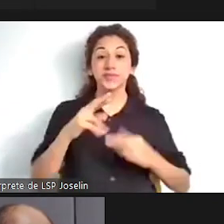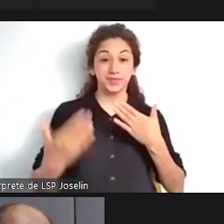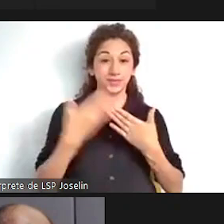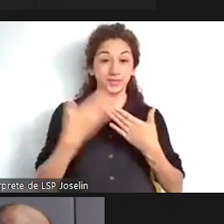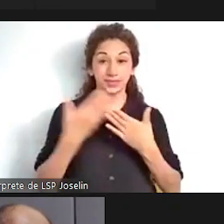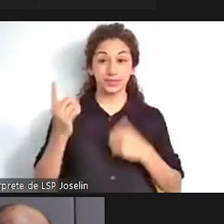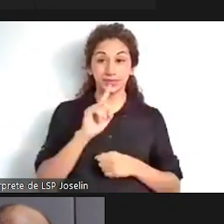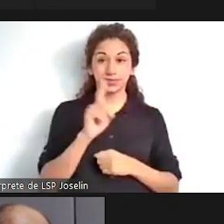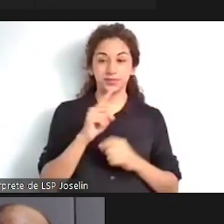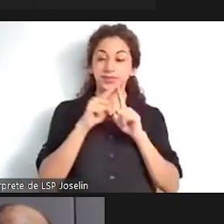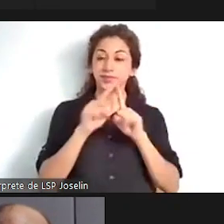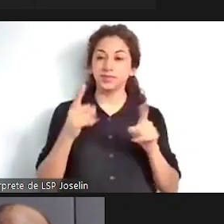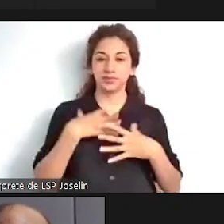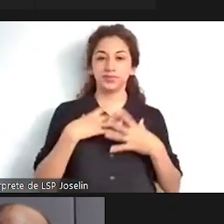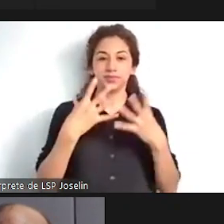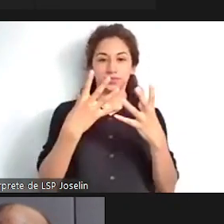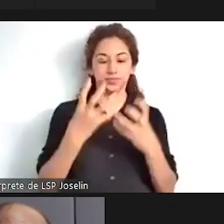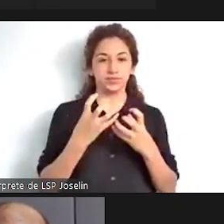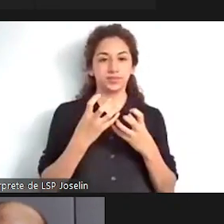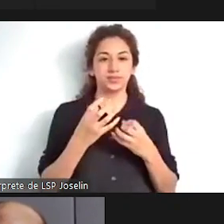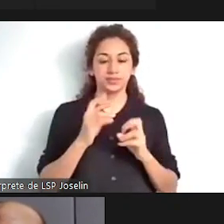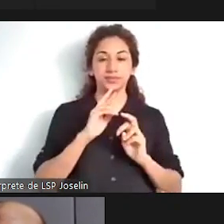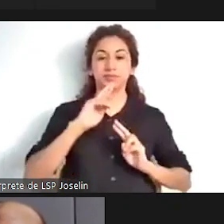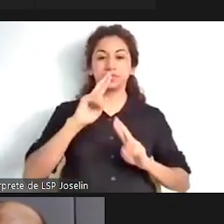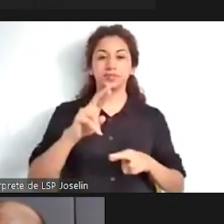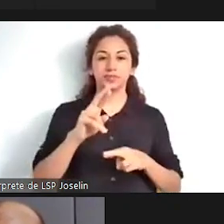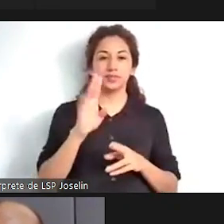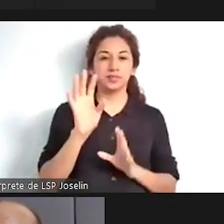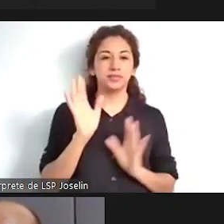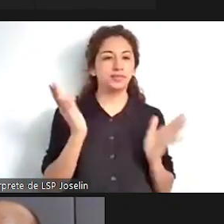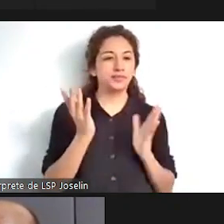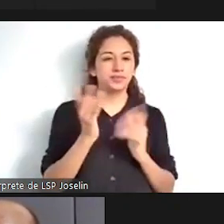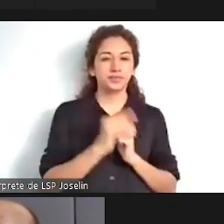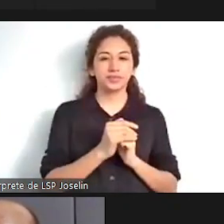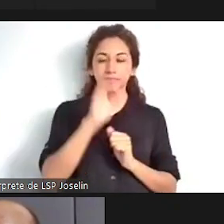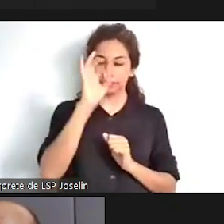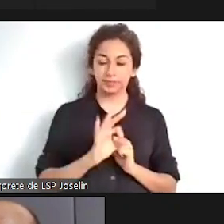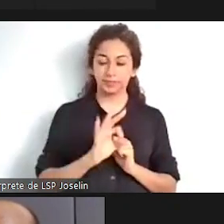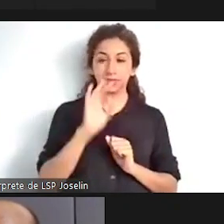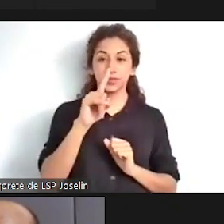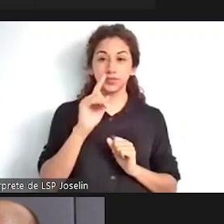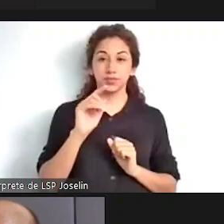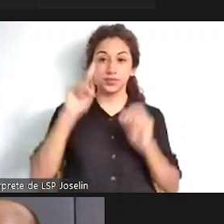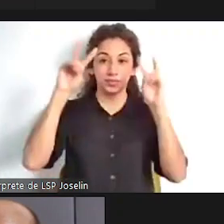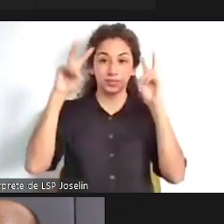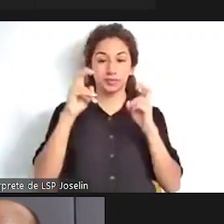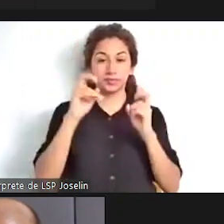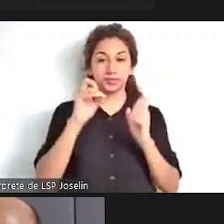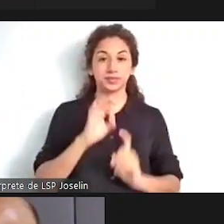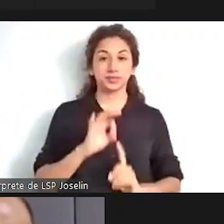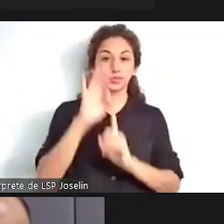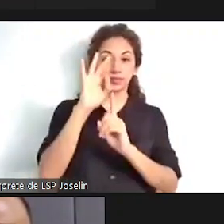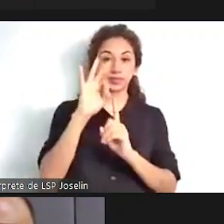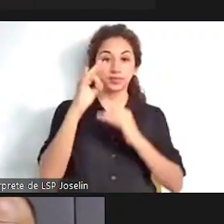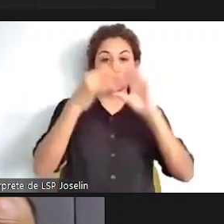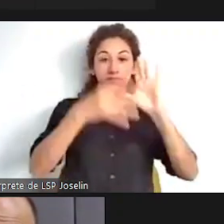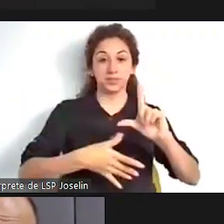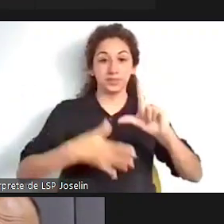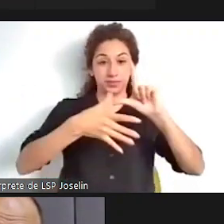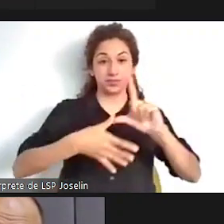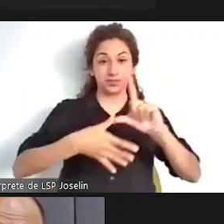simple answer but i would like to stress that if something as a